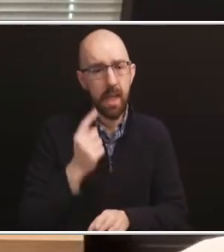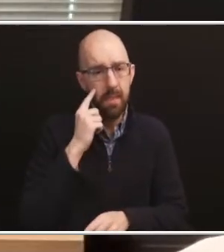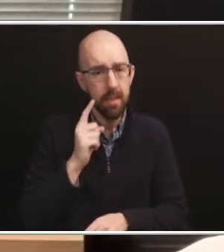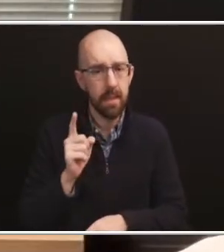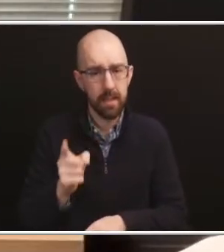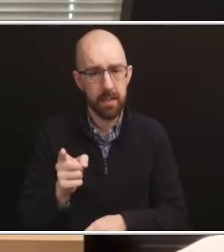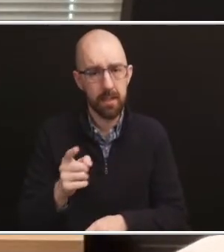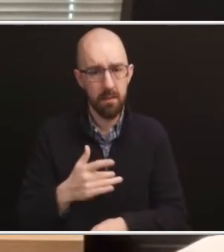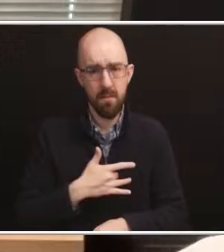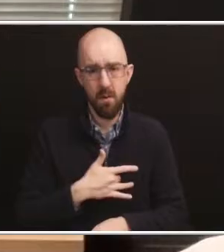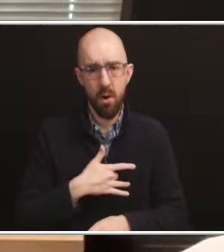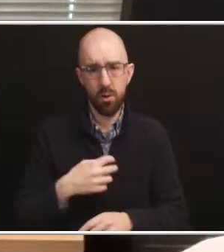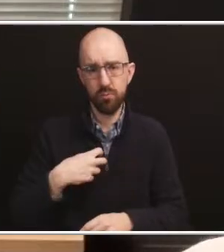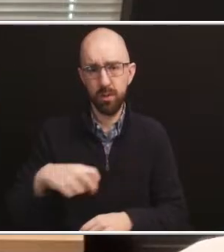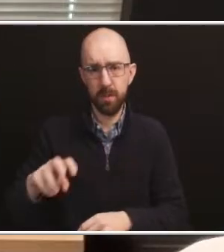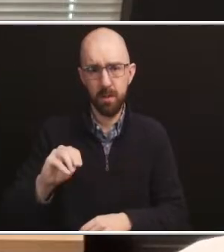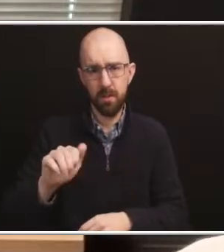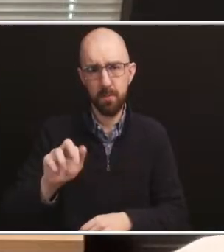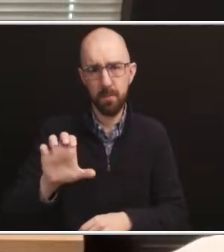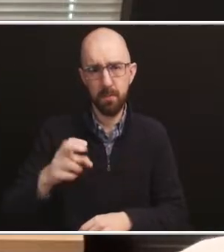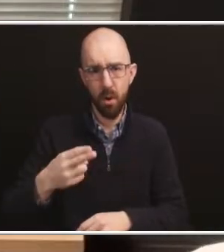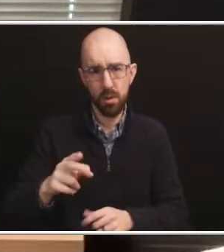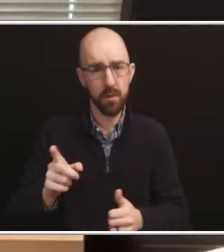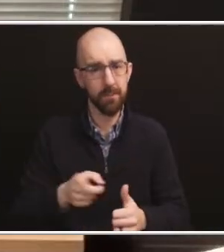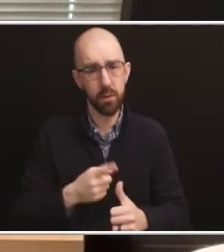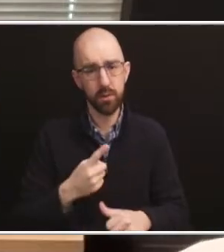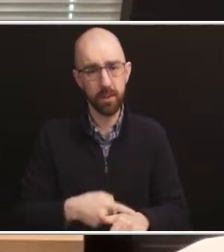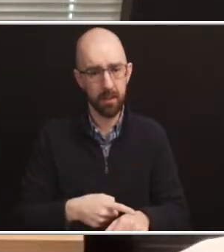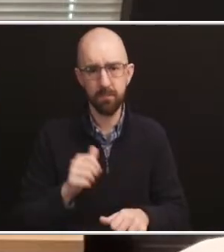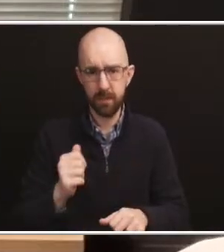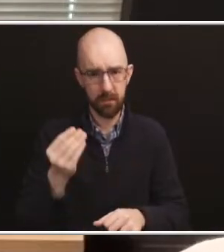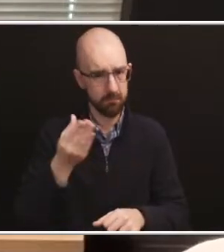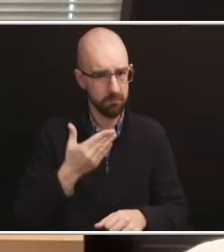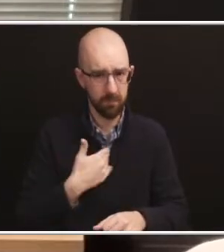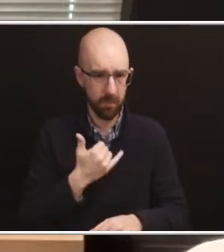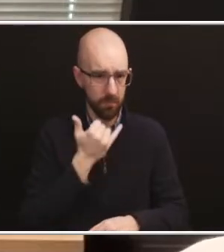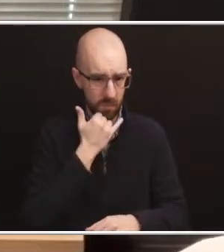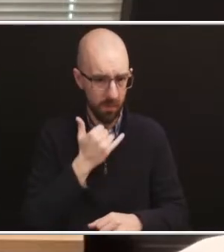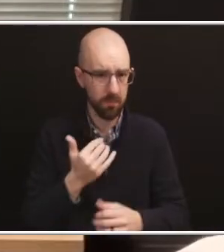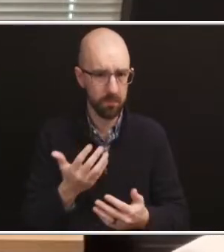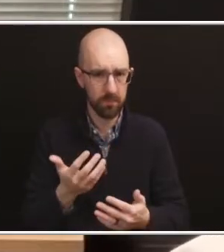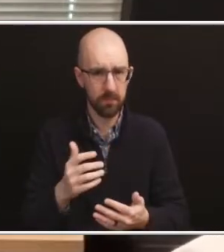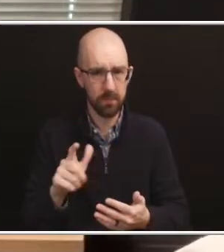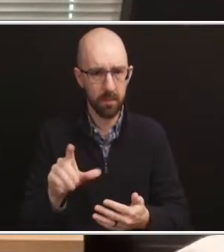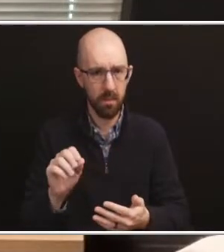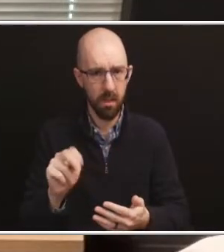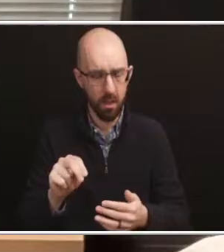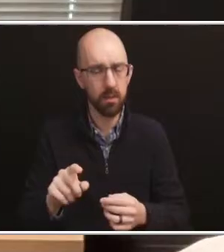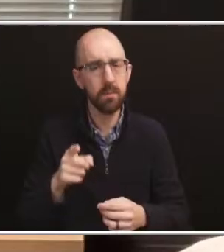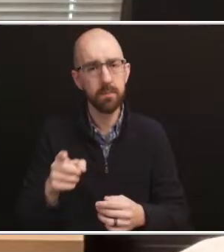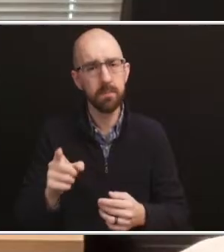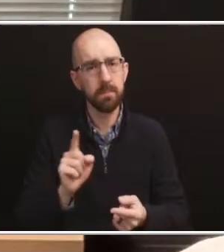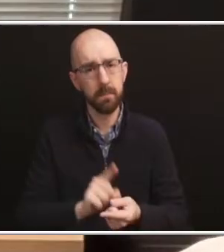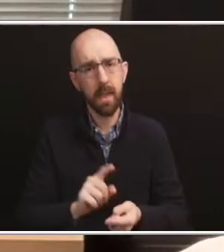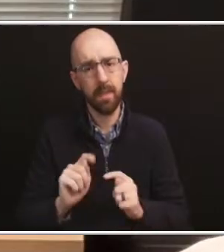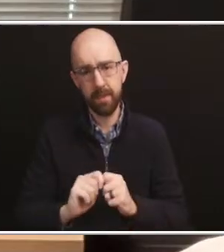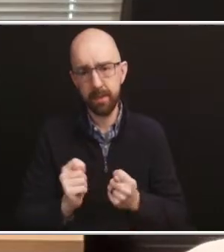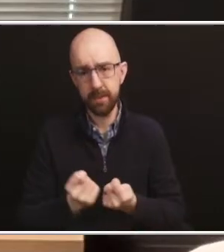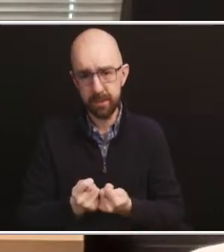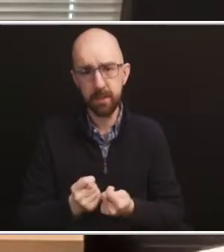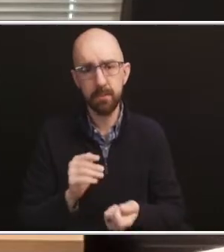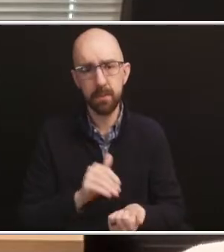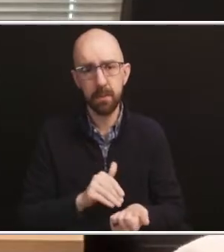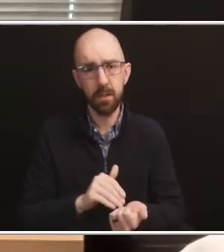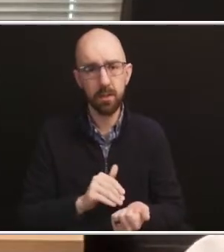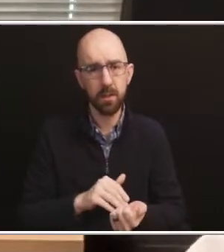his heart transplant was in March, and I think the first time, and you can correct me if I'm wrong, Lon, is that he met our team. He met Dr.